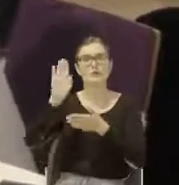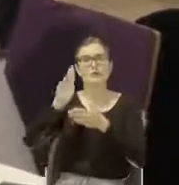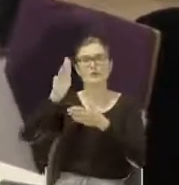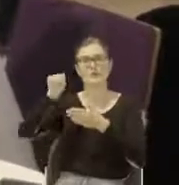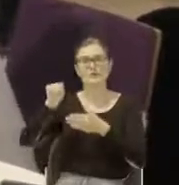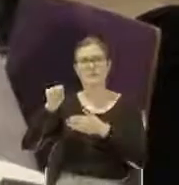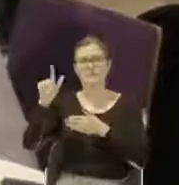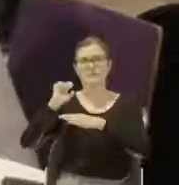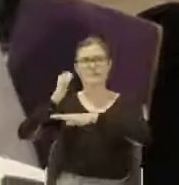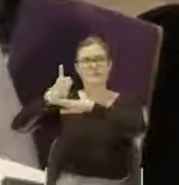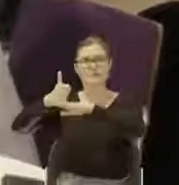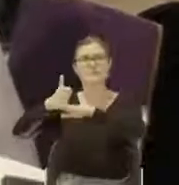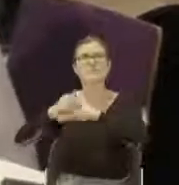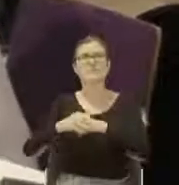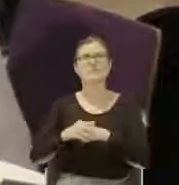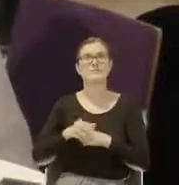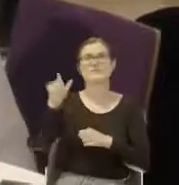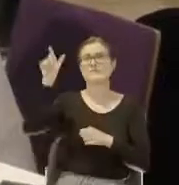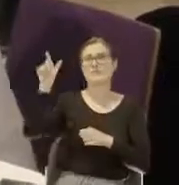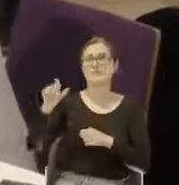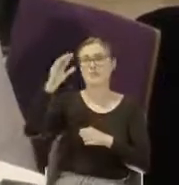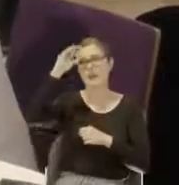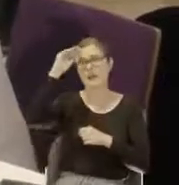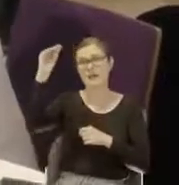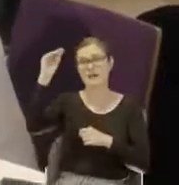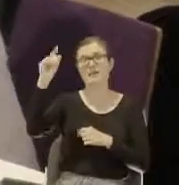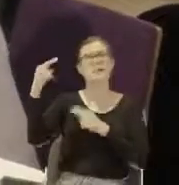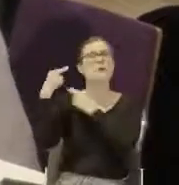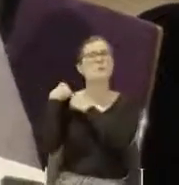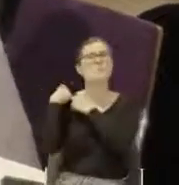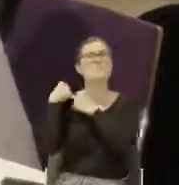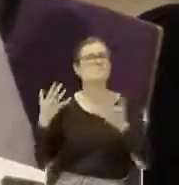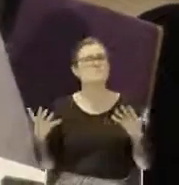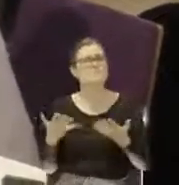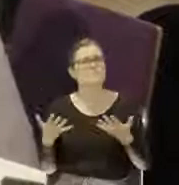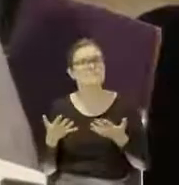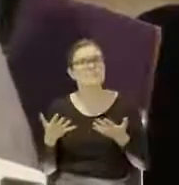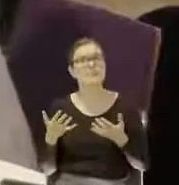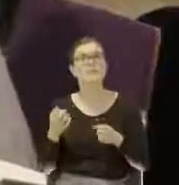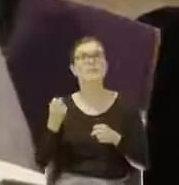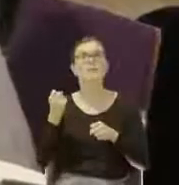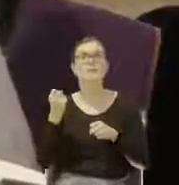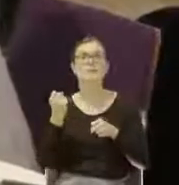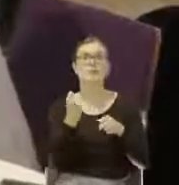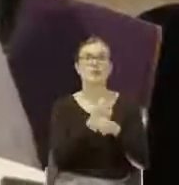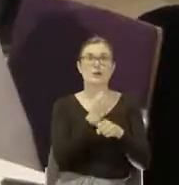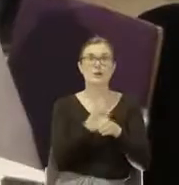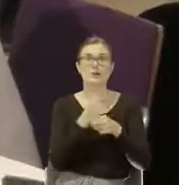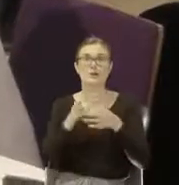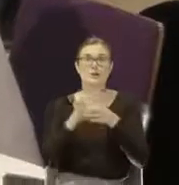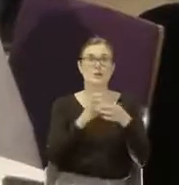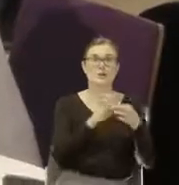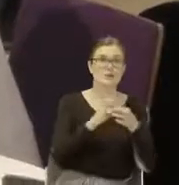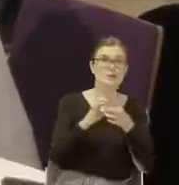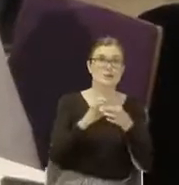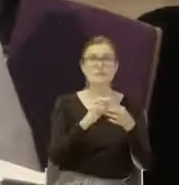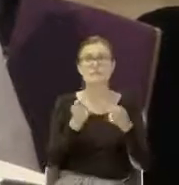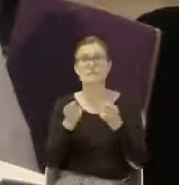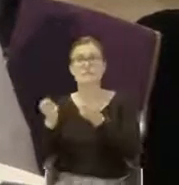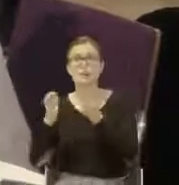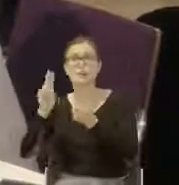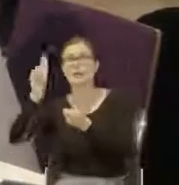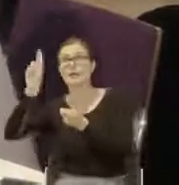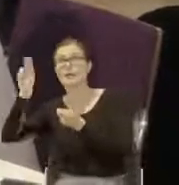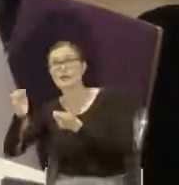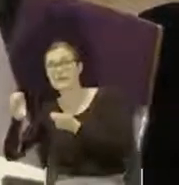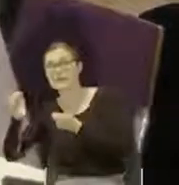our dialogue with the United Nations. I think there are great opportunities that he just has described.